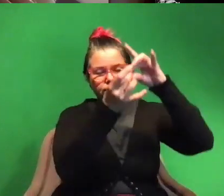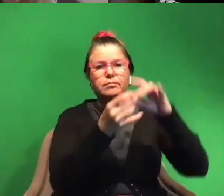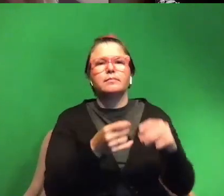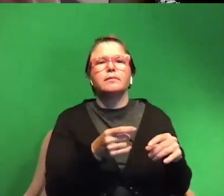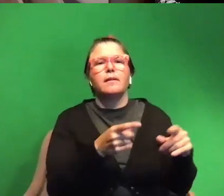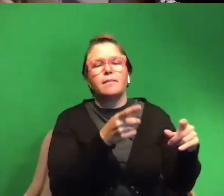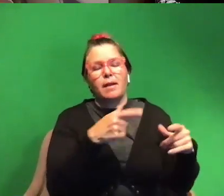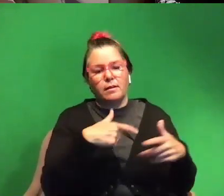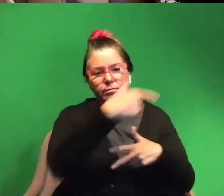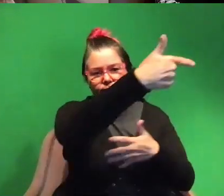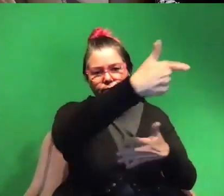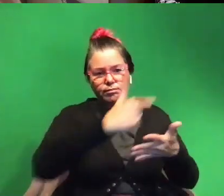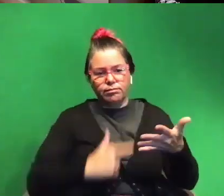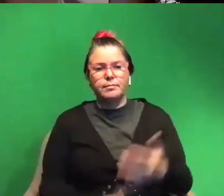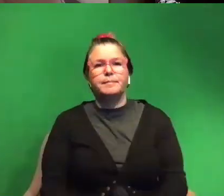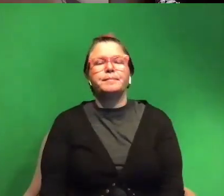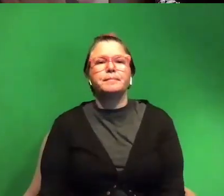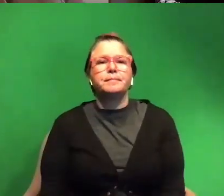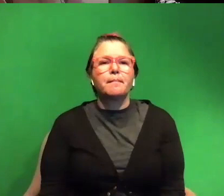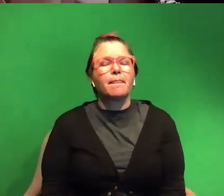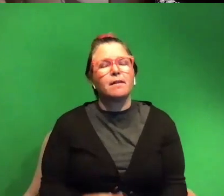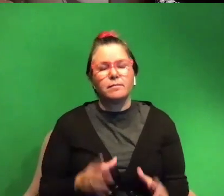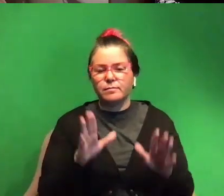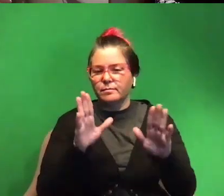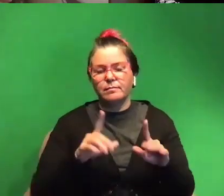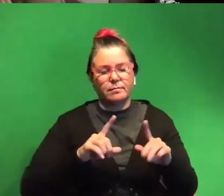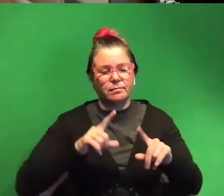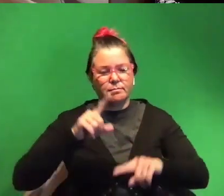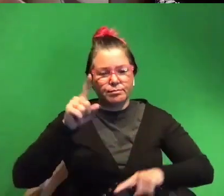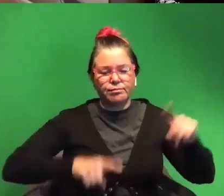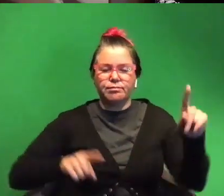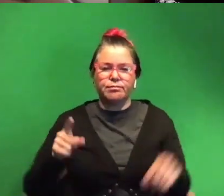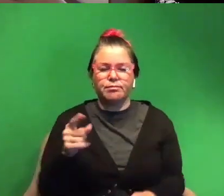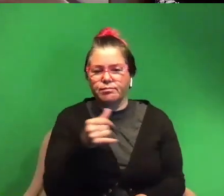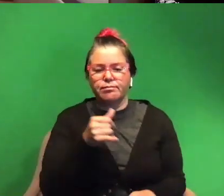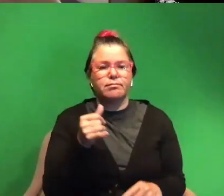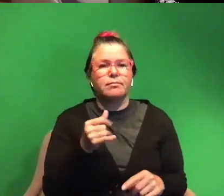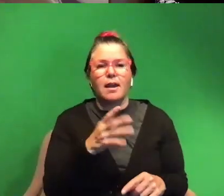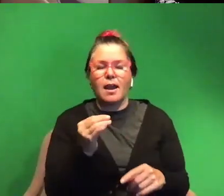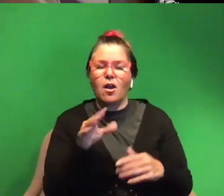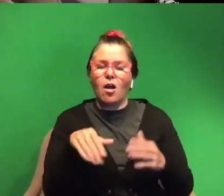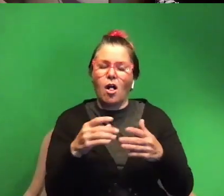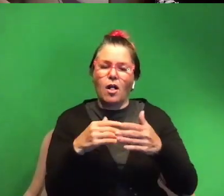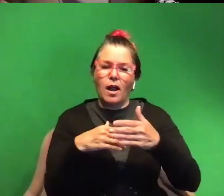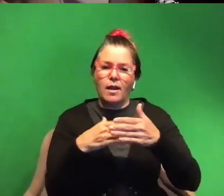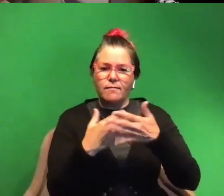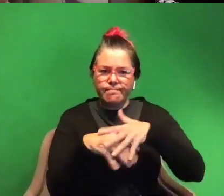back down onto the corals. So great diversity of life lives on a coral reef, and they're all very interconnected and interdependent